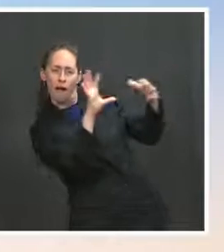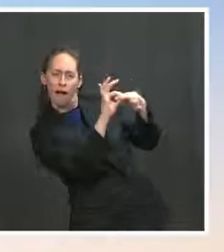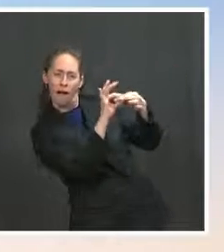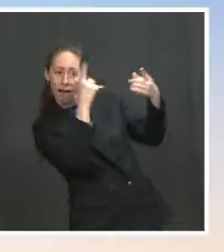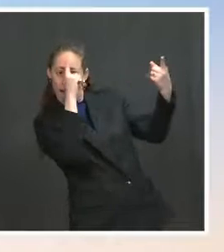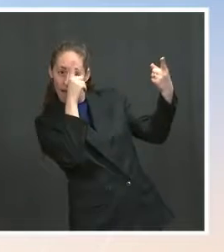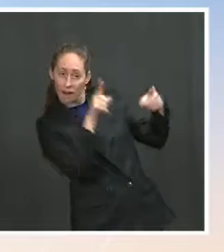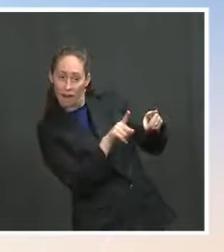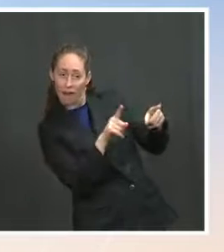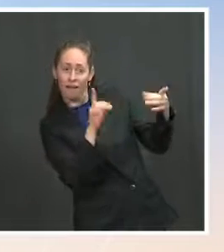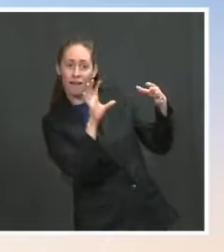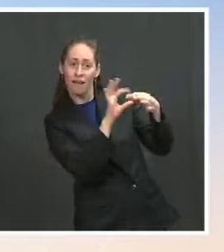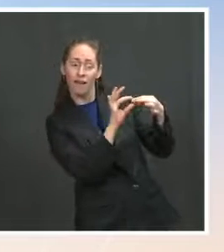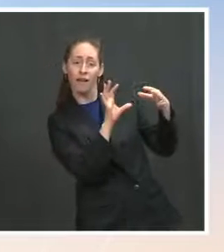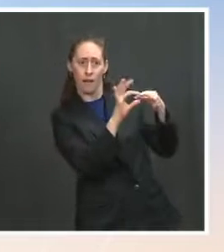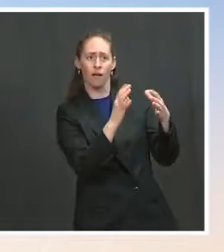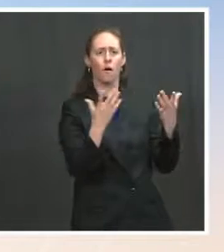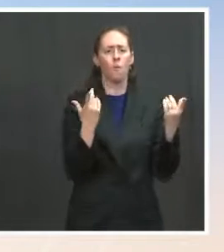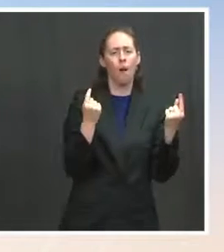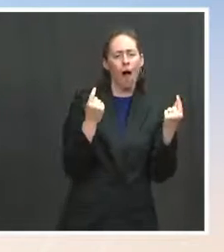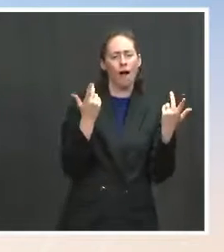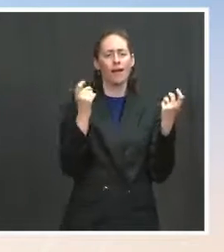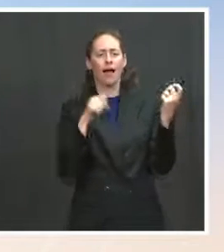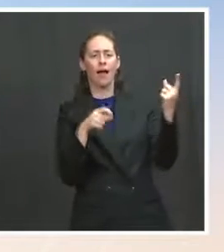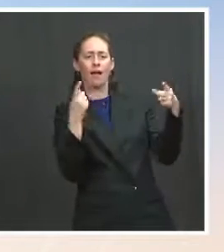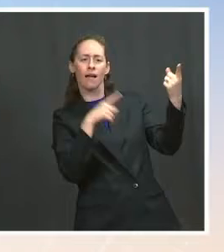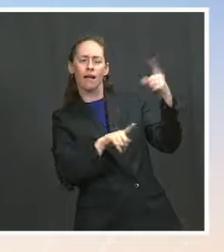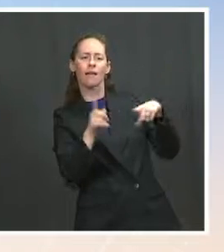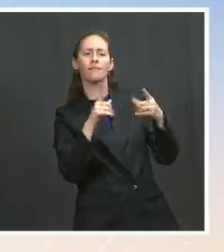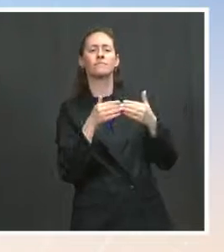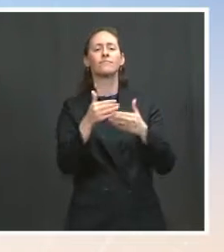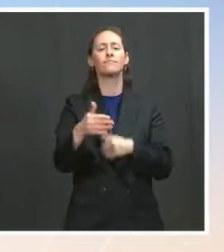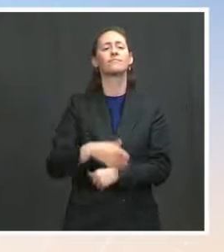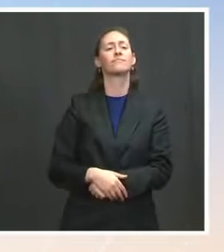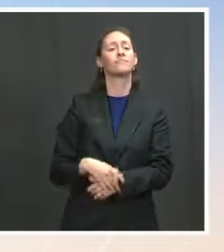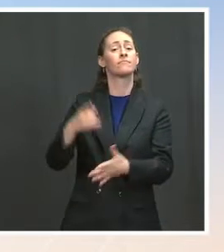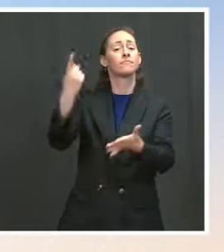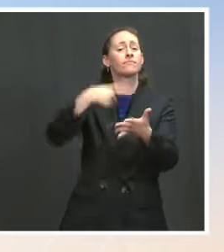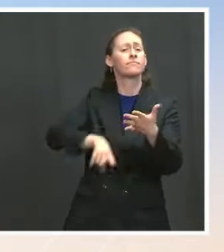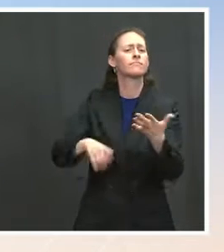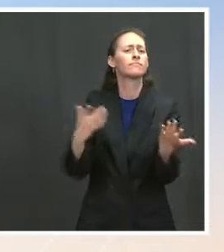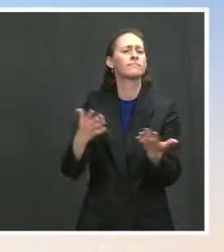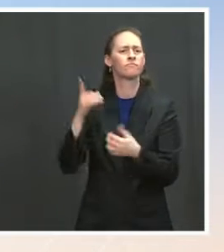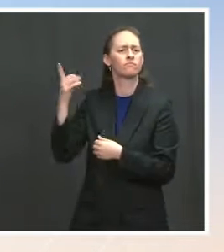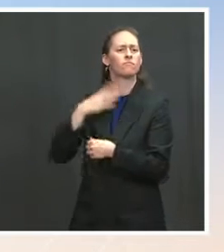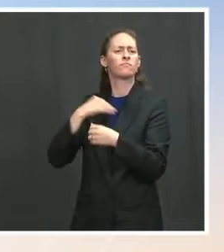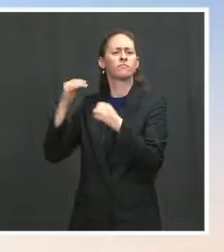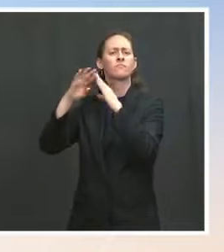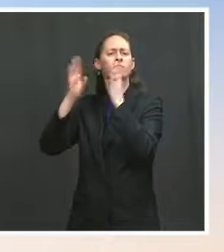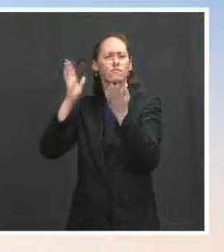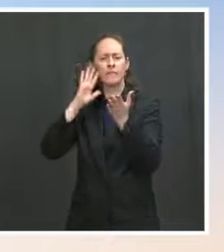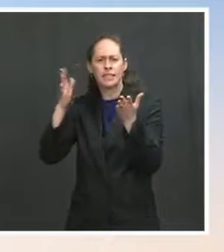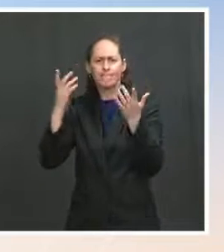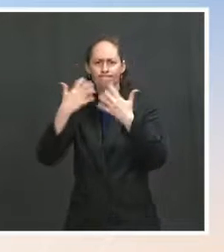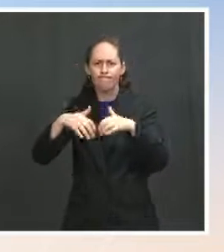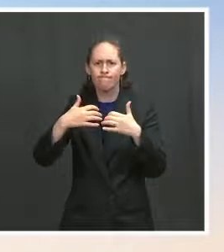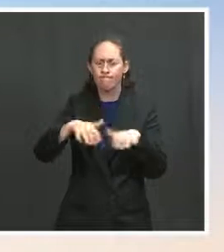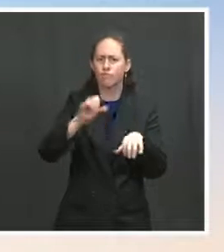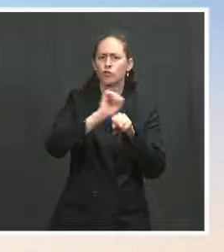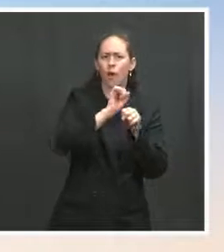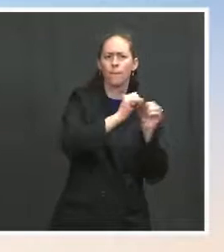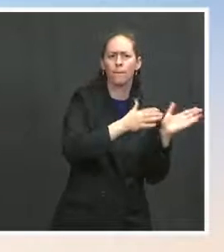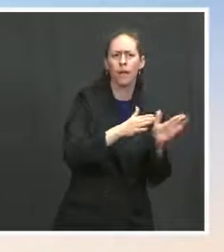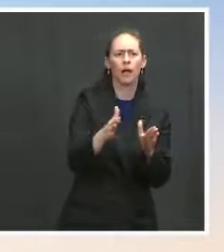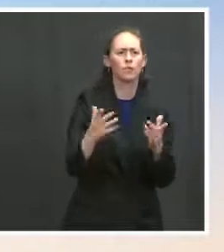Next week, the House is going to be marking up the American Jobs Plan. Congressman DeFazio will be leading that effort. There are a number